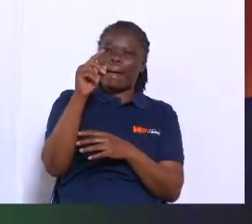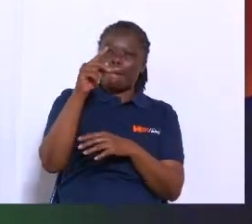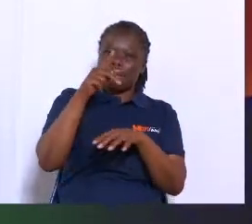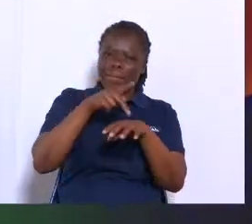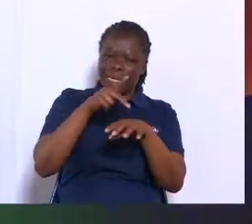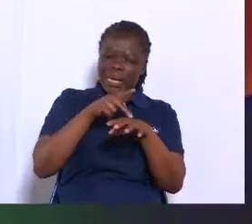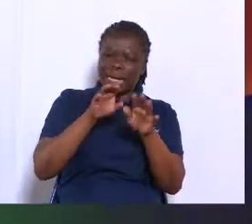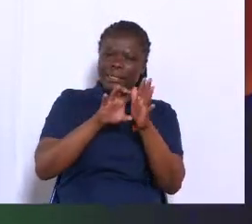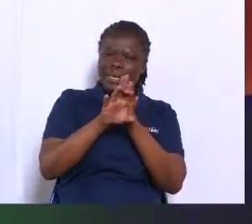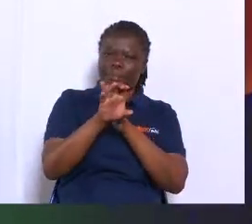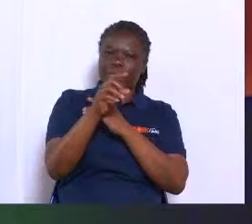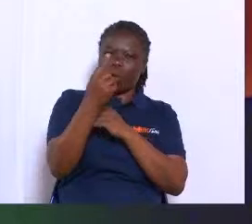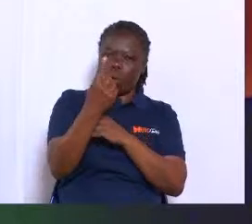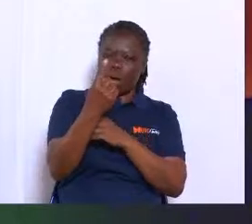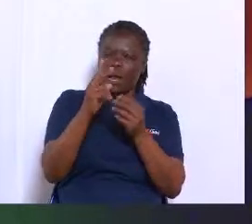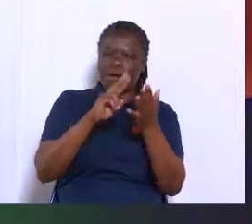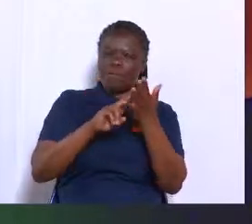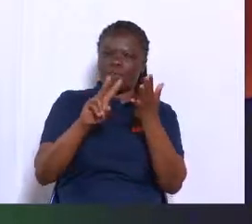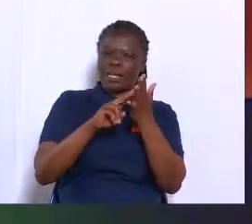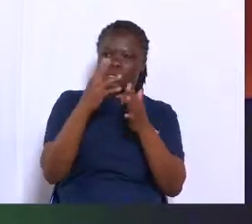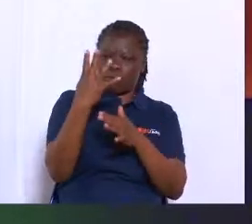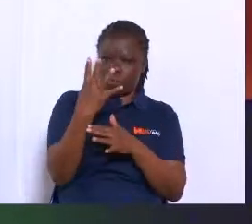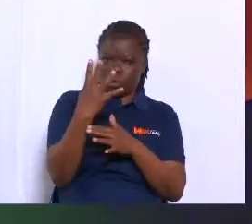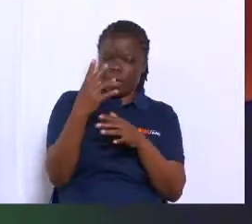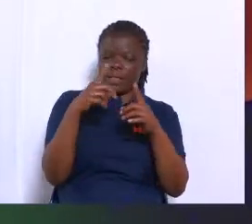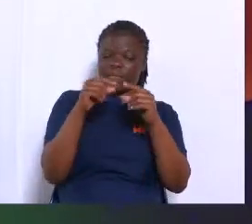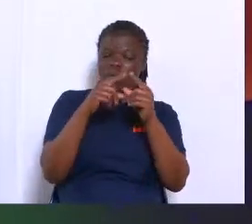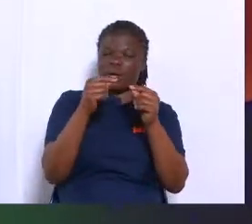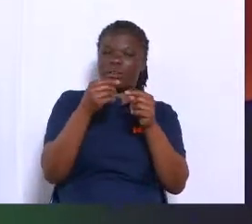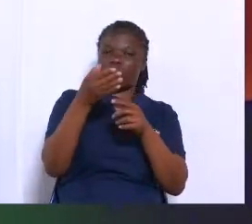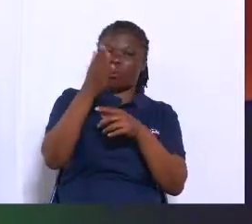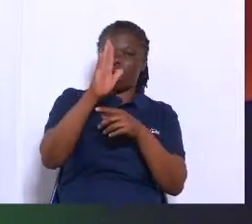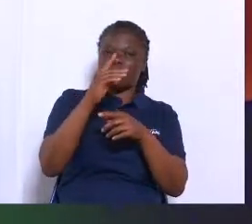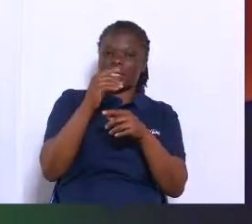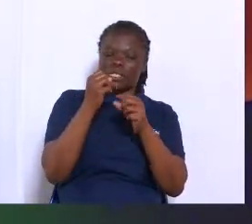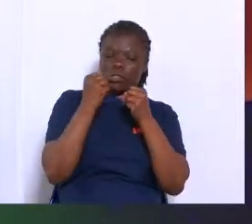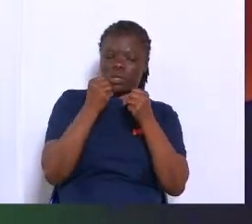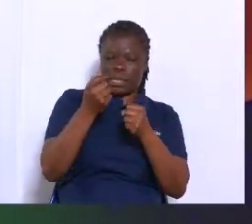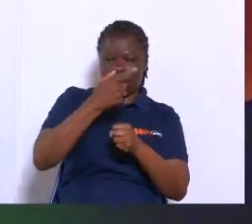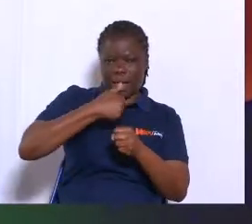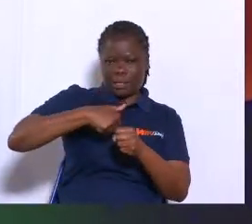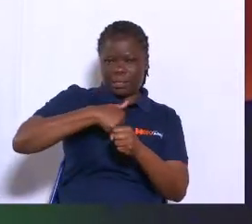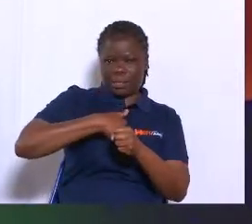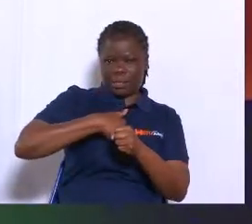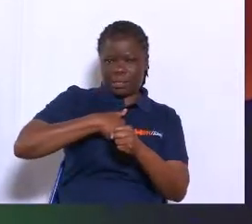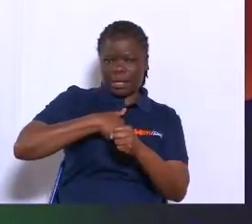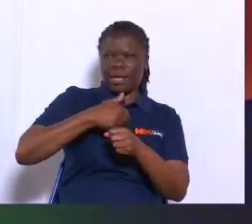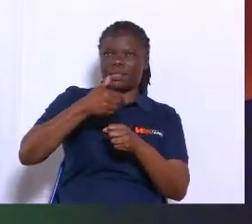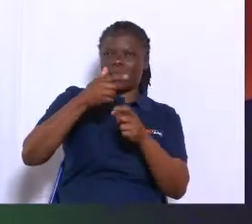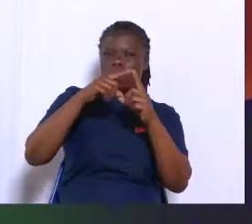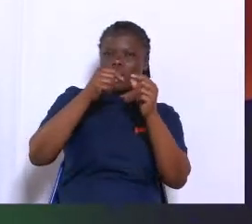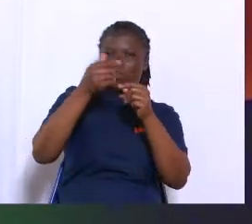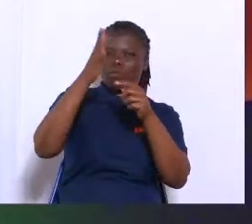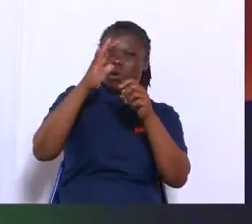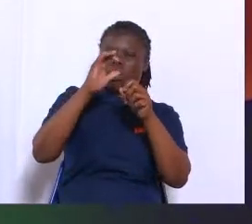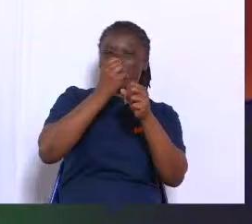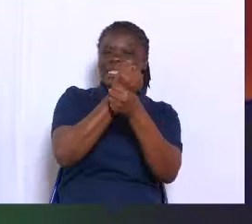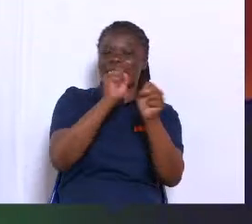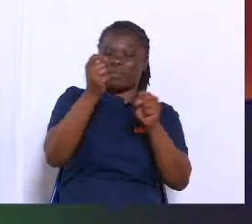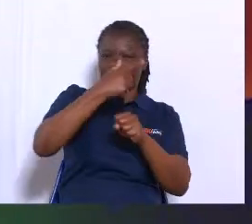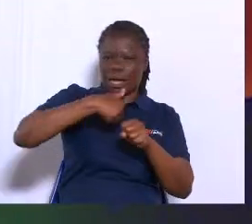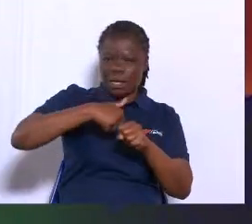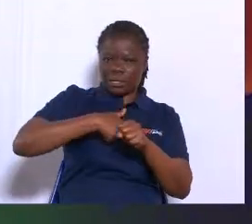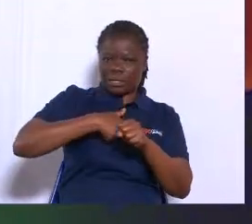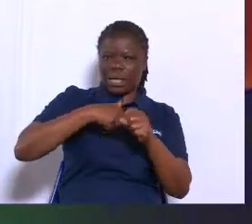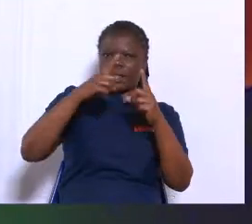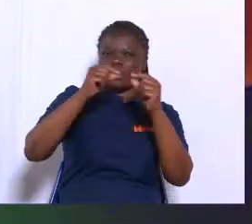verse 4. The Word of God sustains us. The Word of God strengthens us. The Word of God supports us. The